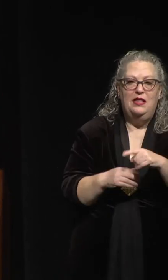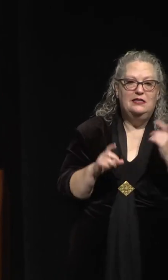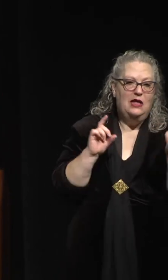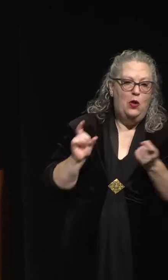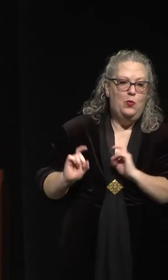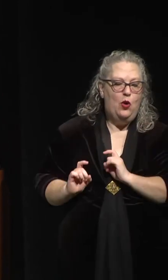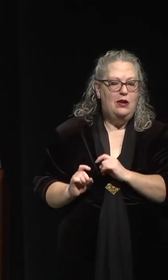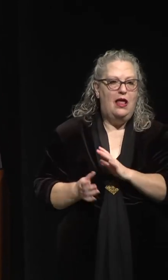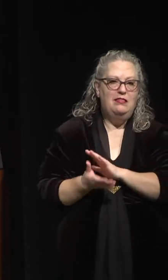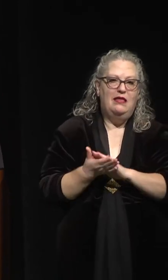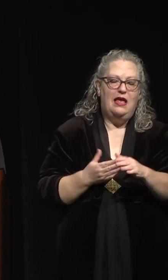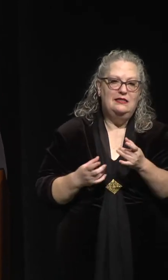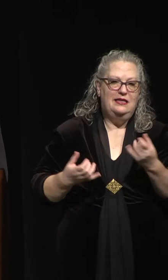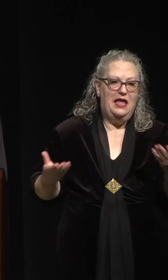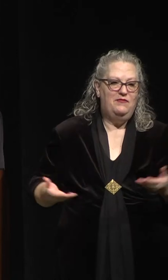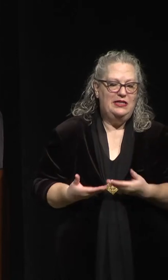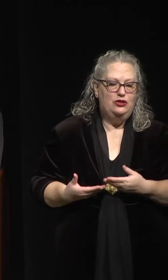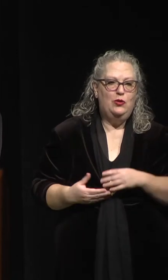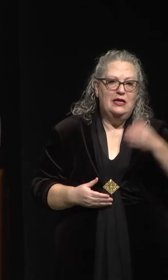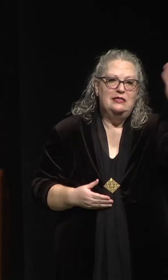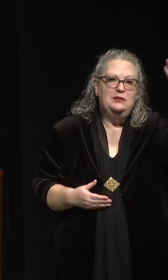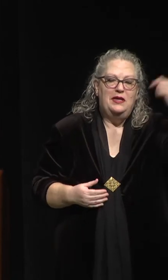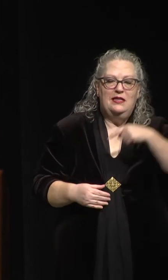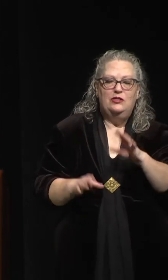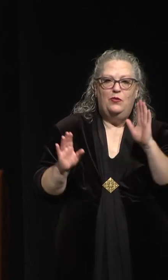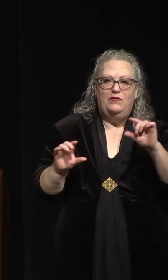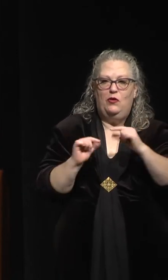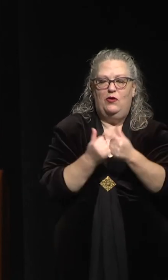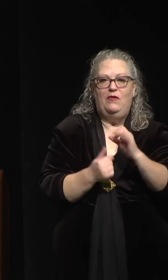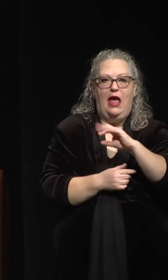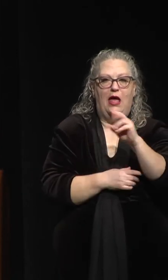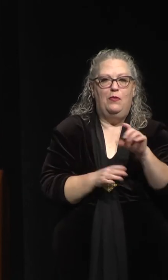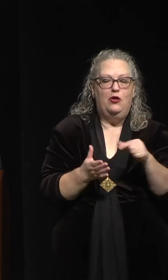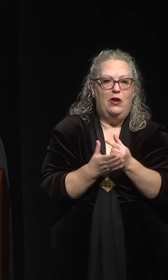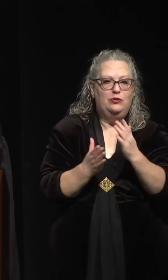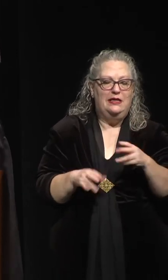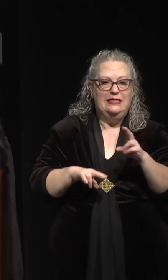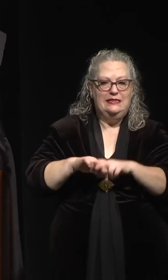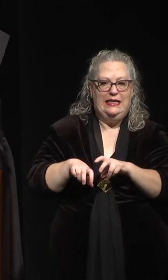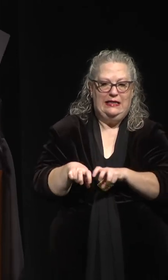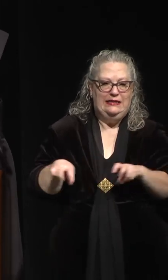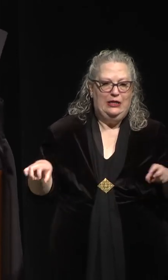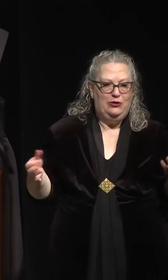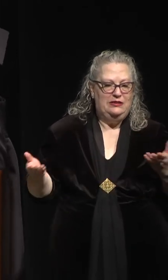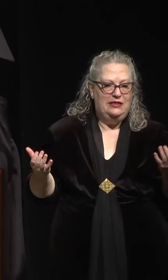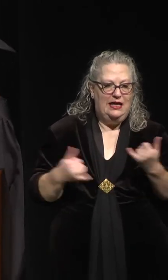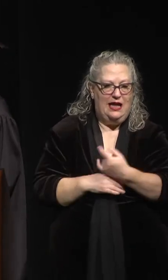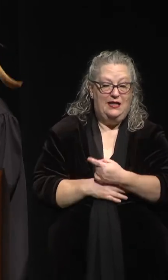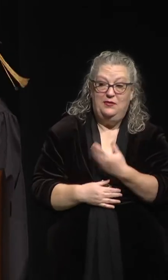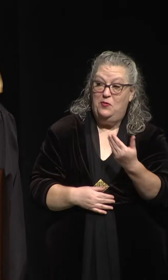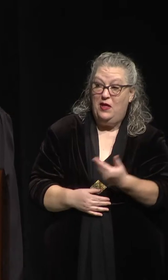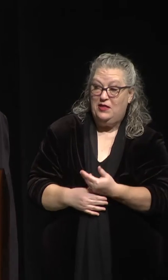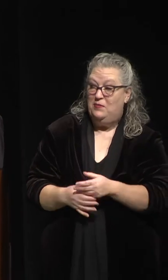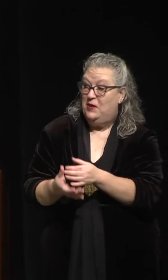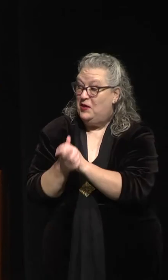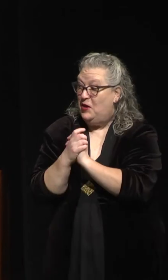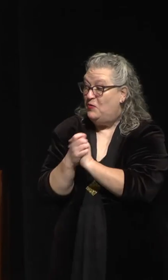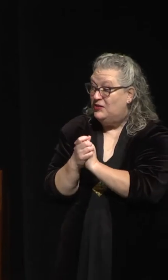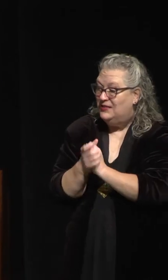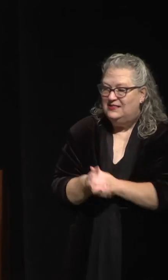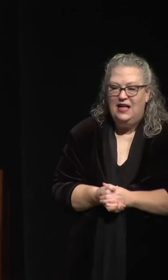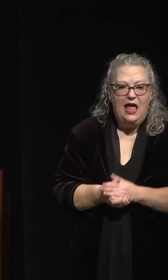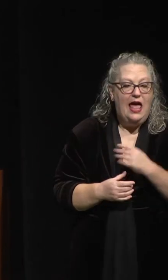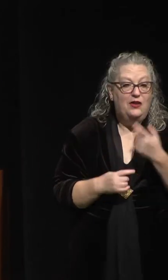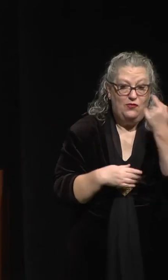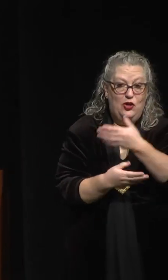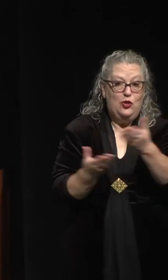and for the kind invitation to speak to this wonderful group of Iowa graduates sitting on the stage. Welcome. Congratulations.